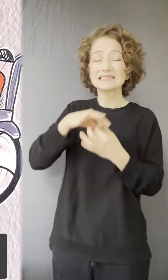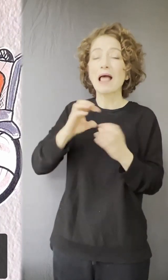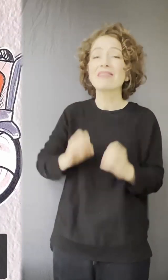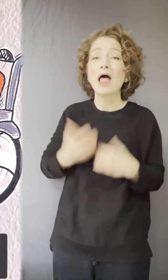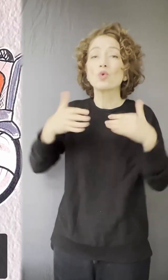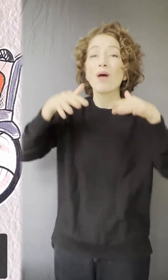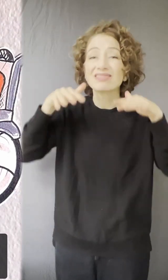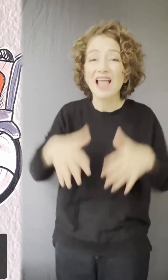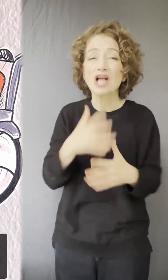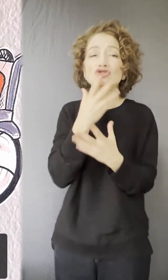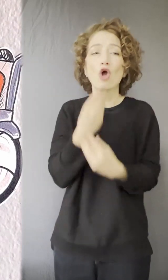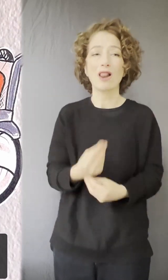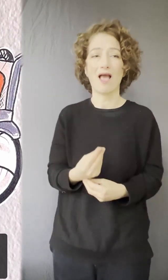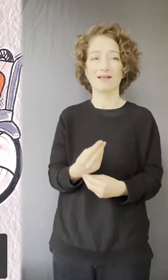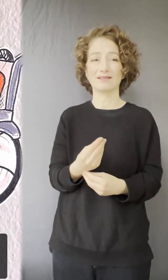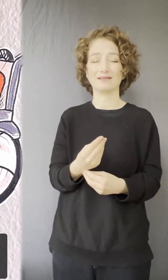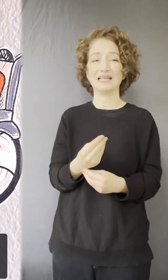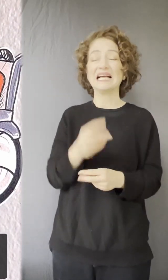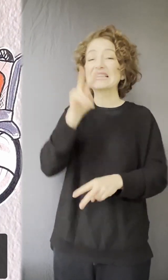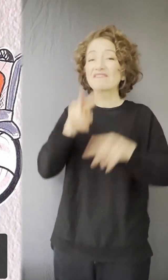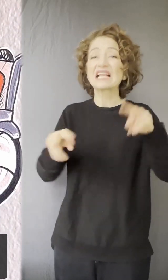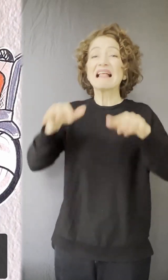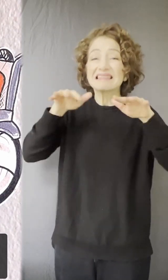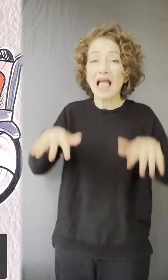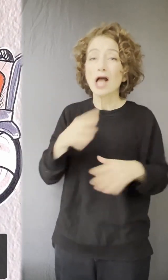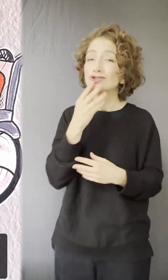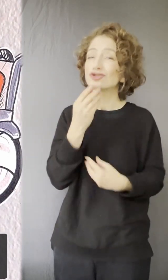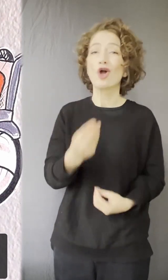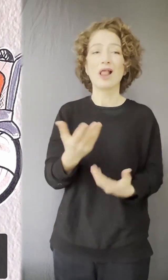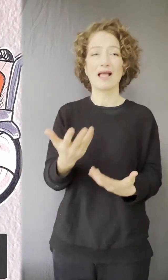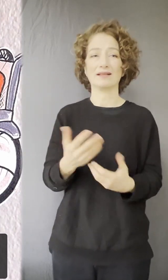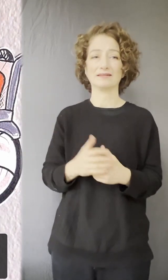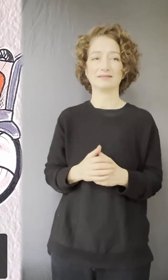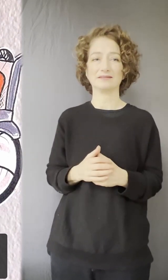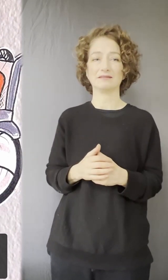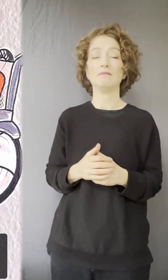diversity of the human body mind, remains excluded from the